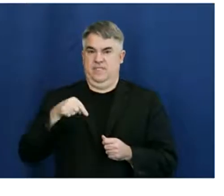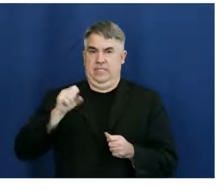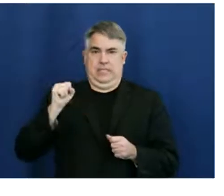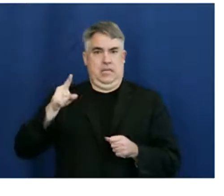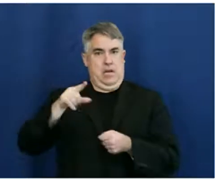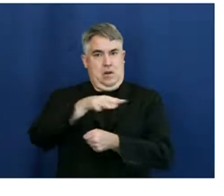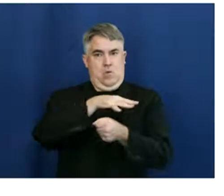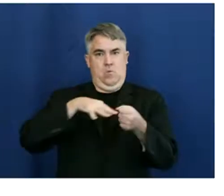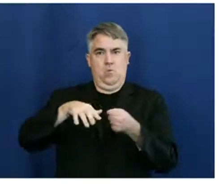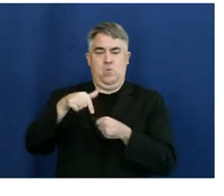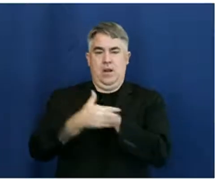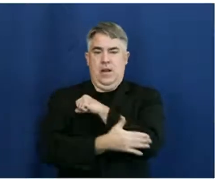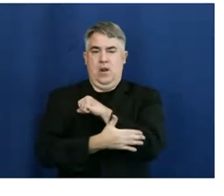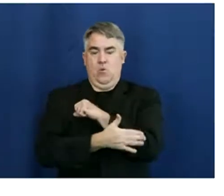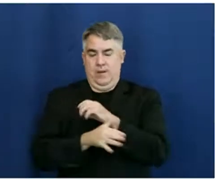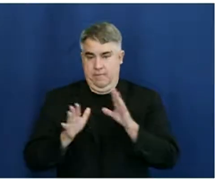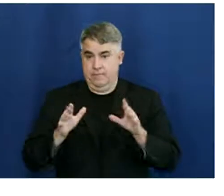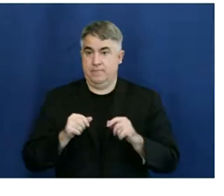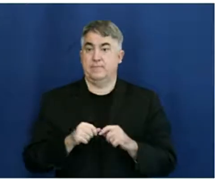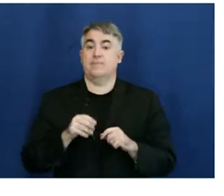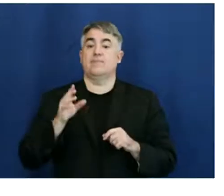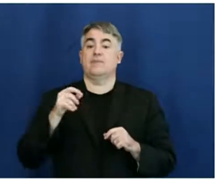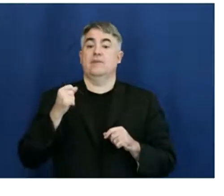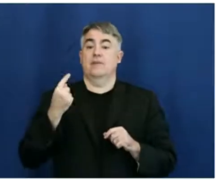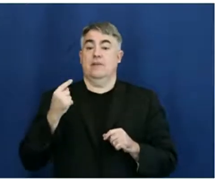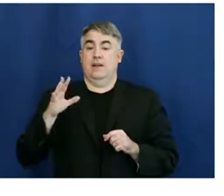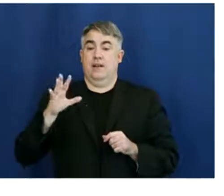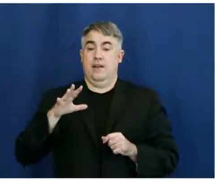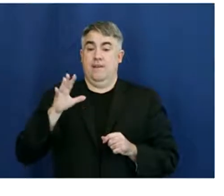San Diego County. Out of this number,